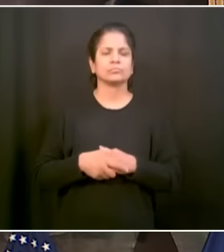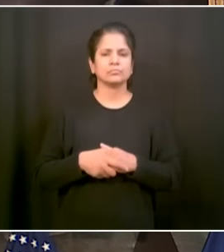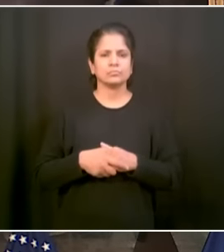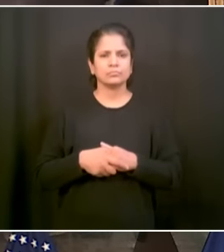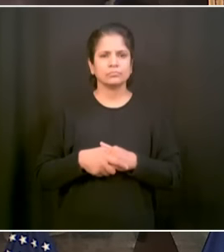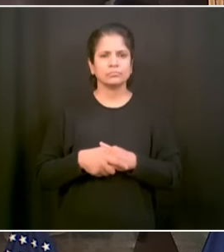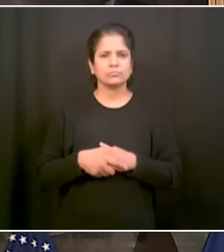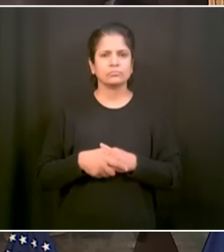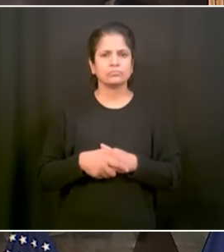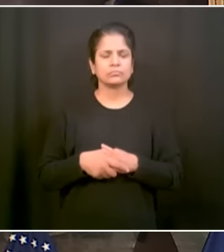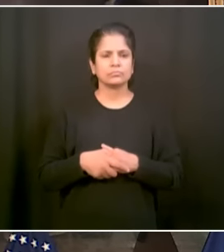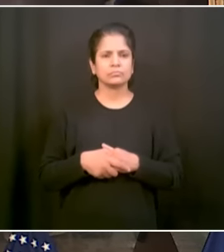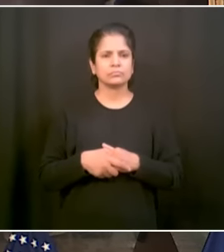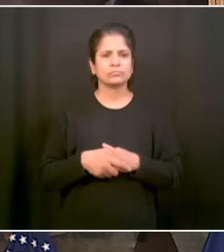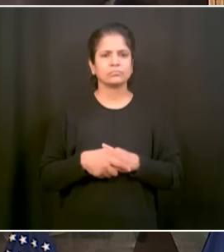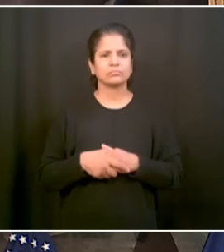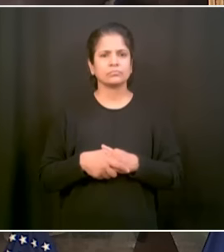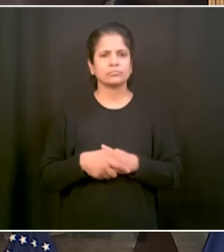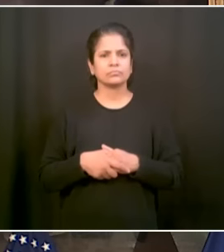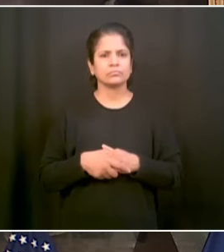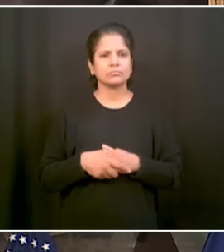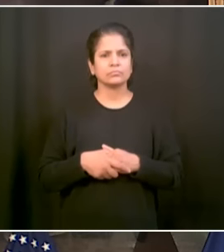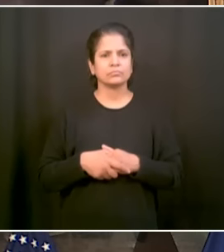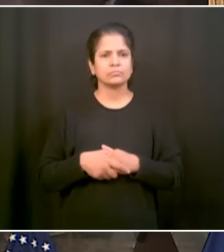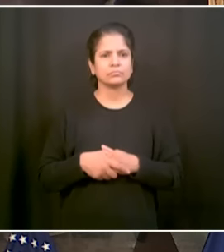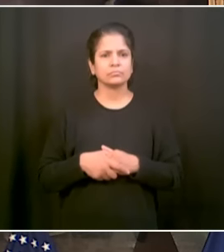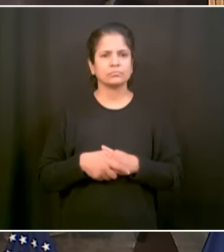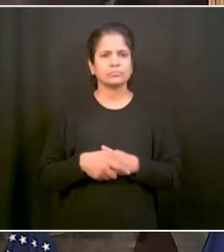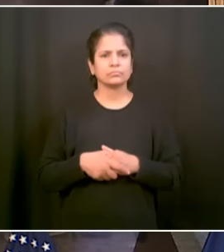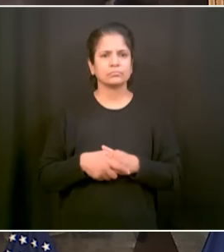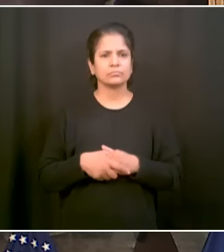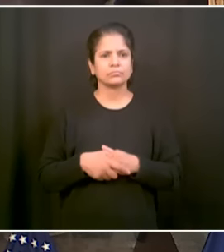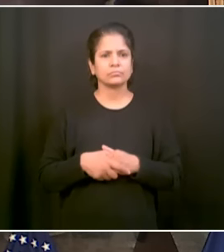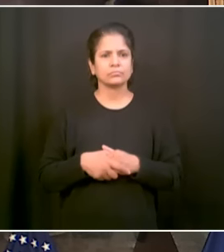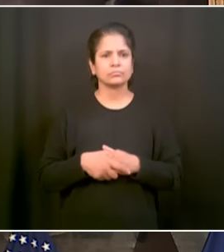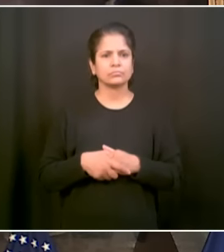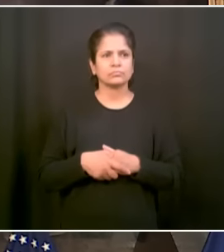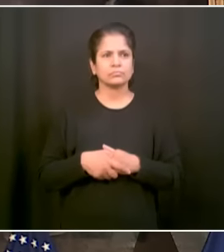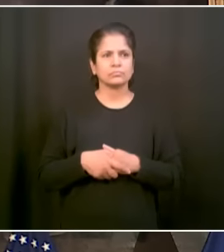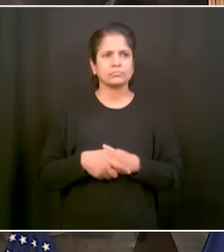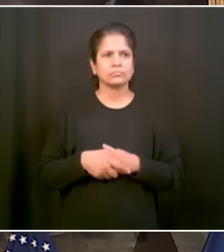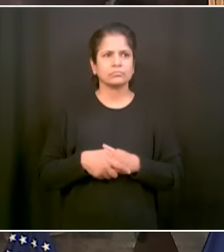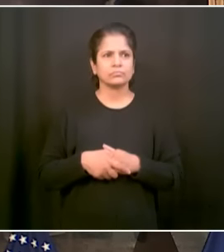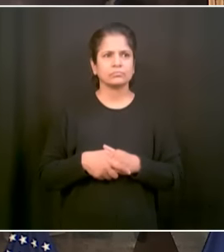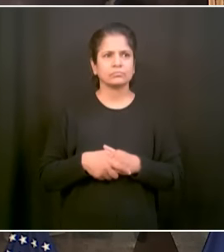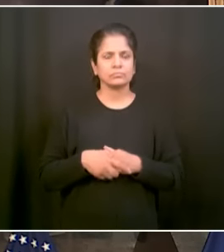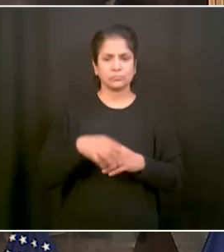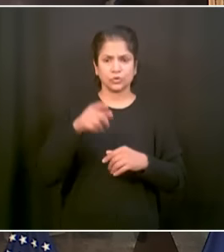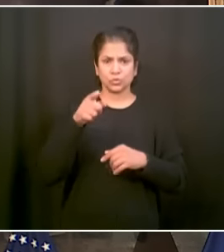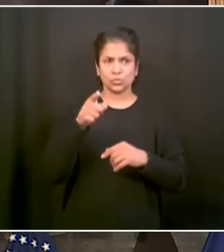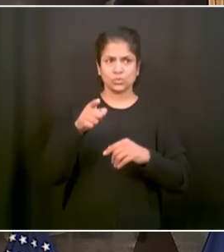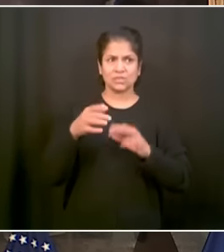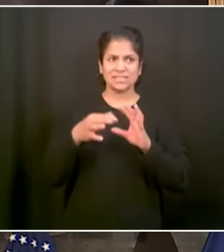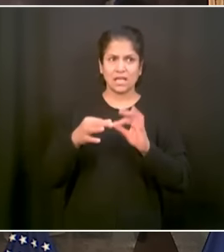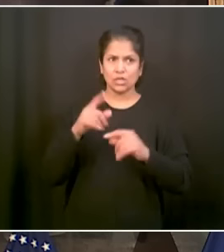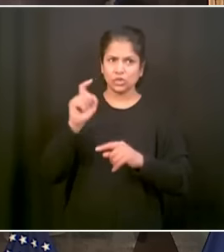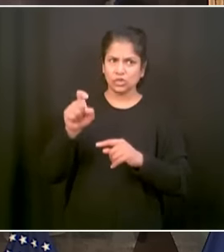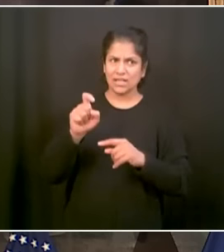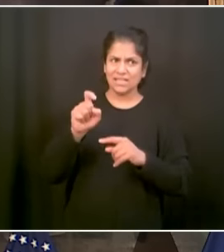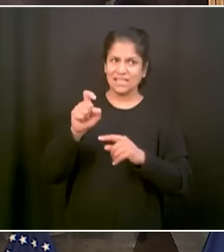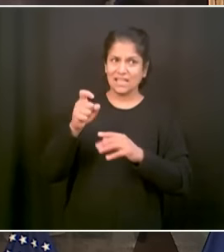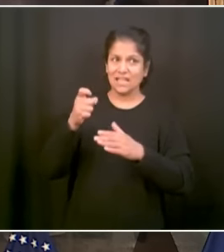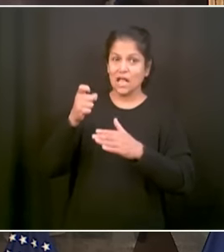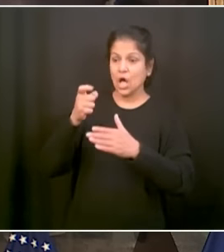you saying we should only have a progressive tax system within the city and just forget these people in the rest of the state, or should New York City's